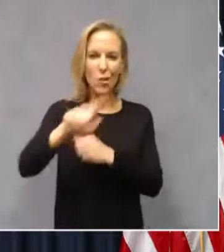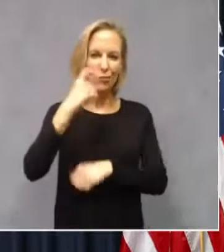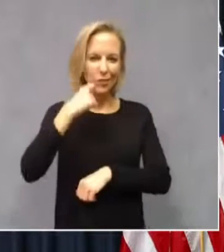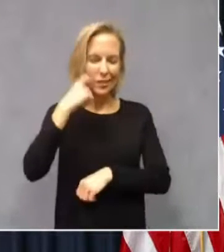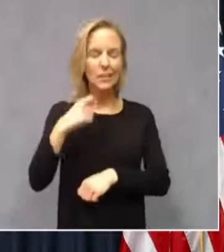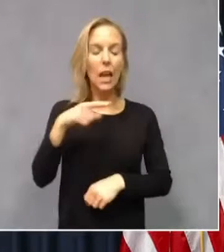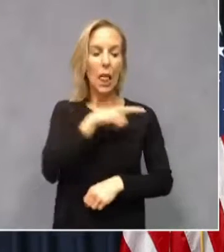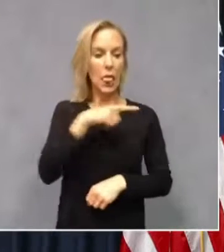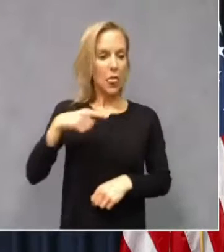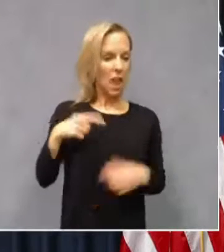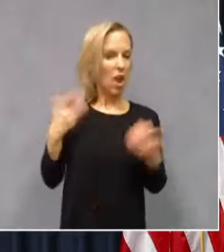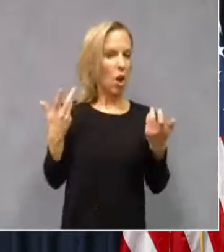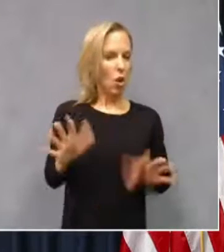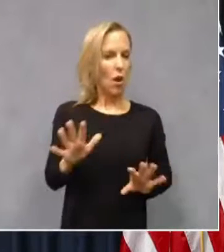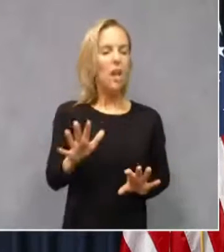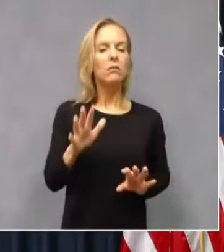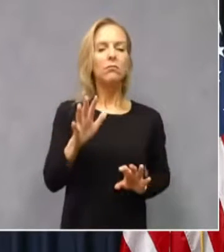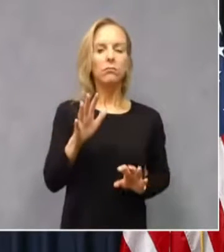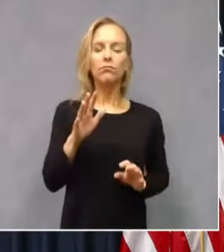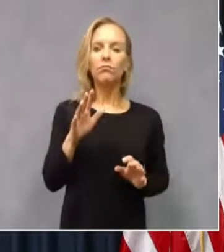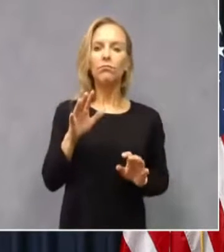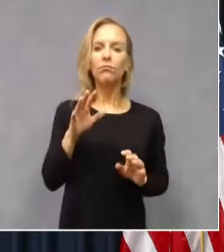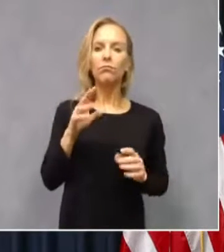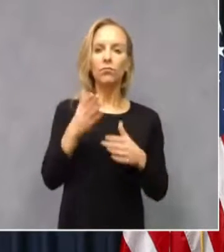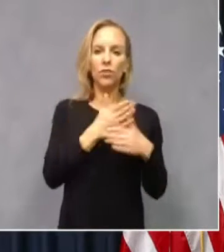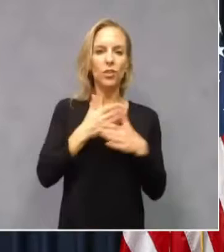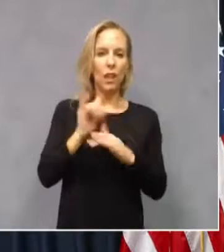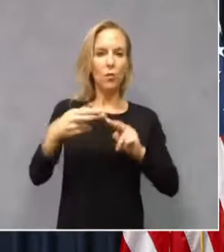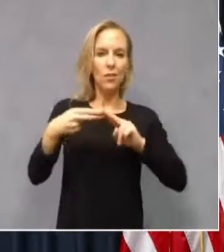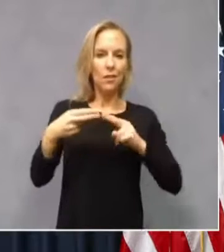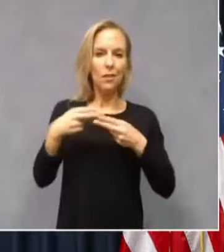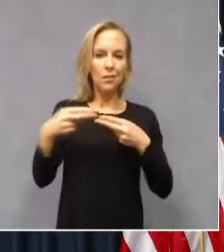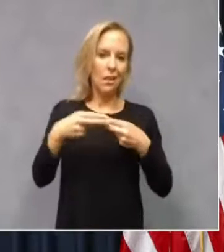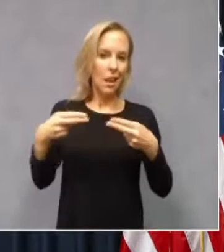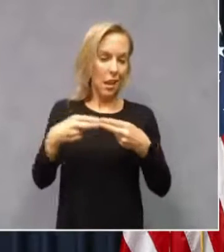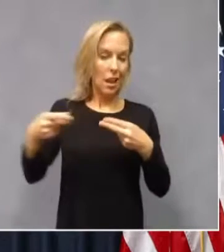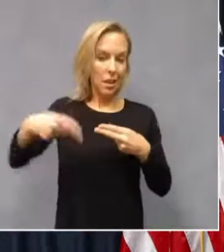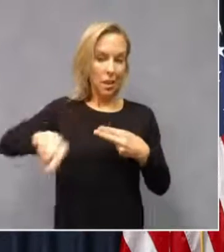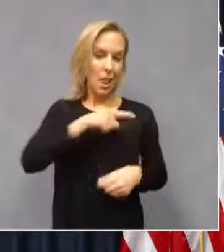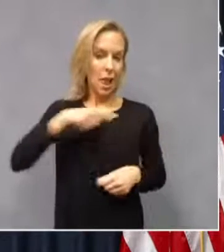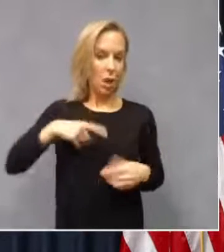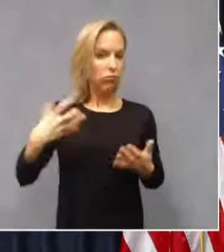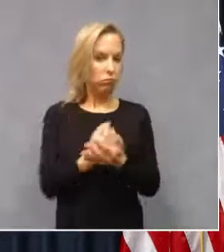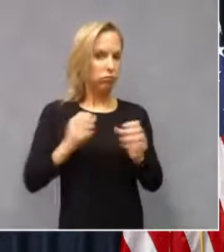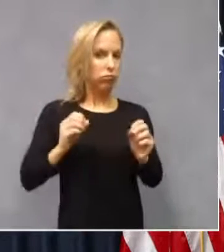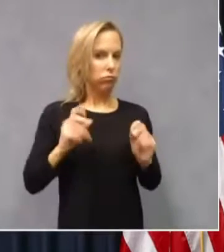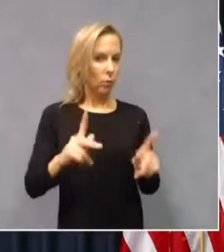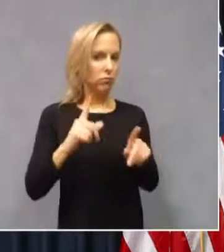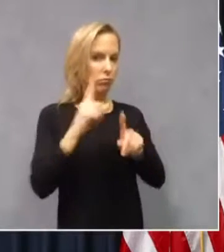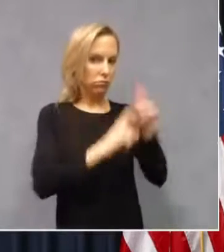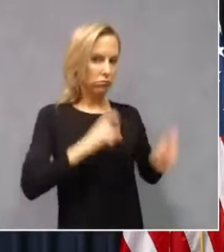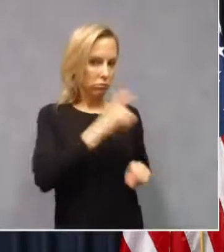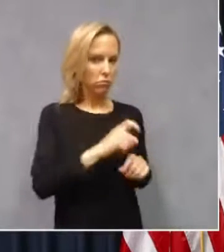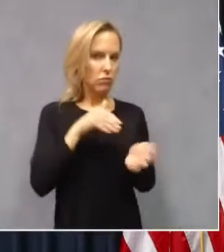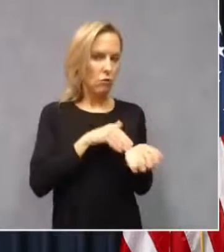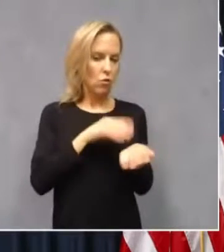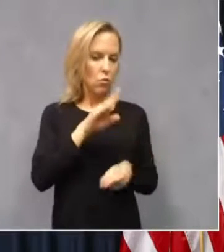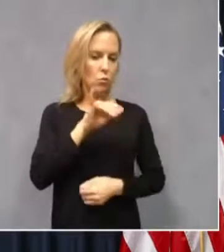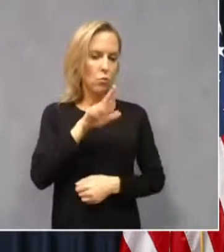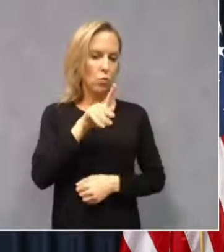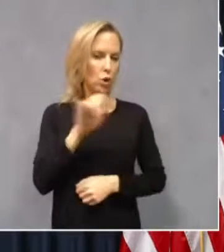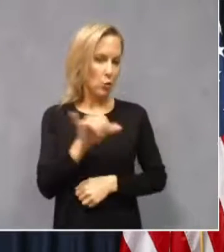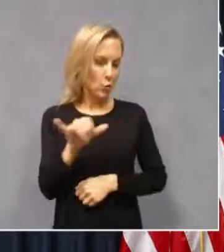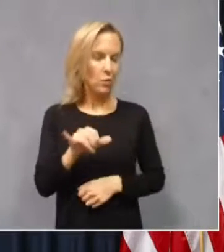those slides, got an opportunity to ask questions as well. I think some of the questions were technical about should someone in